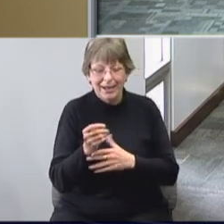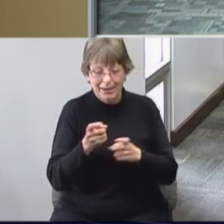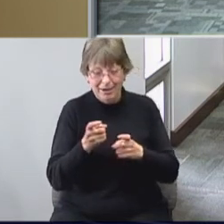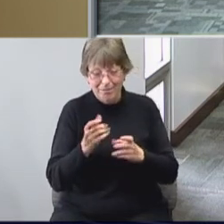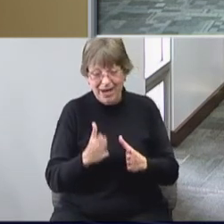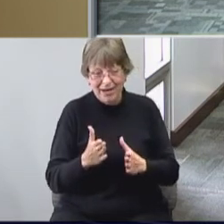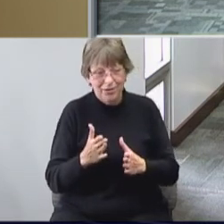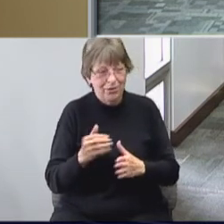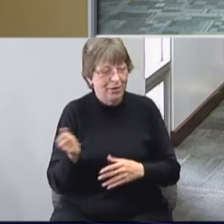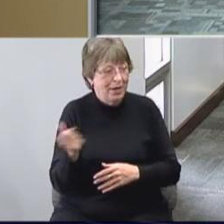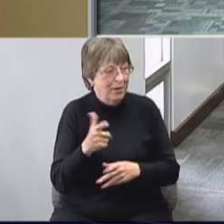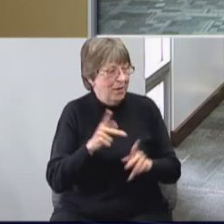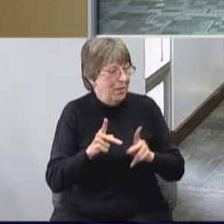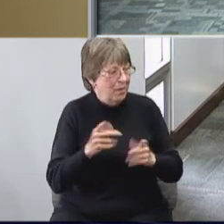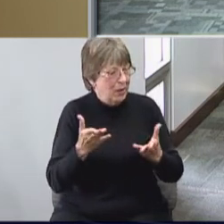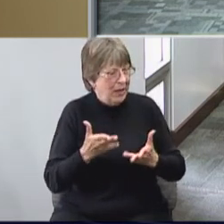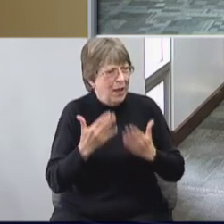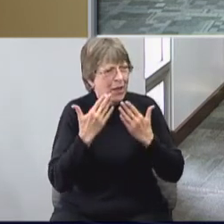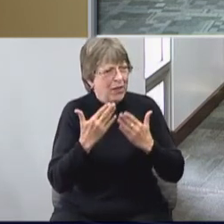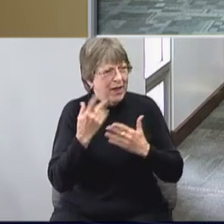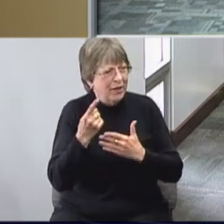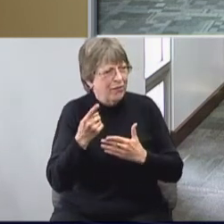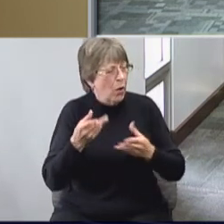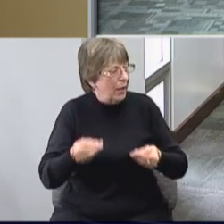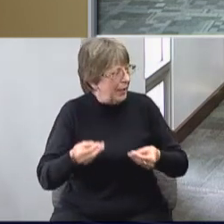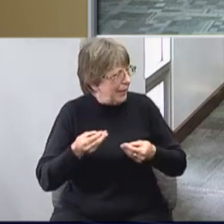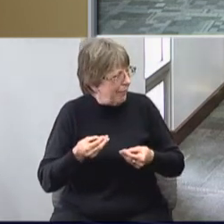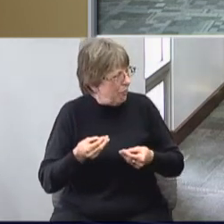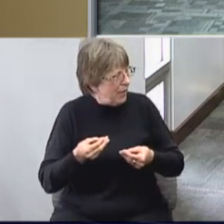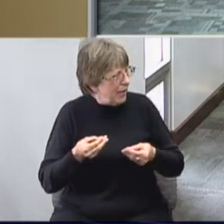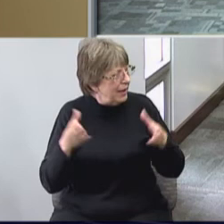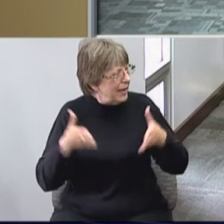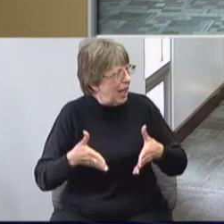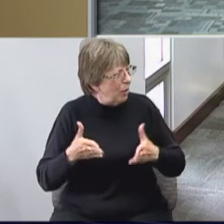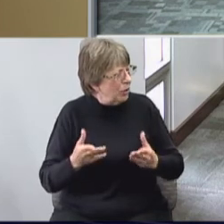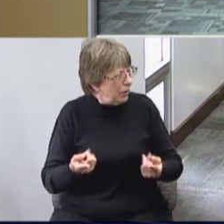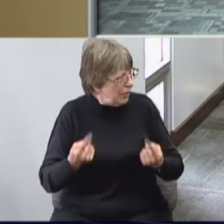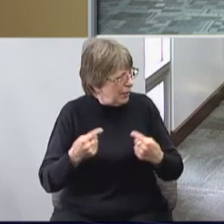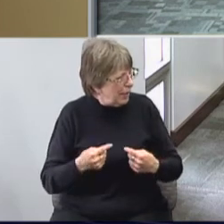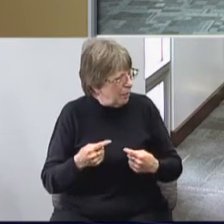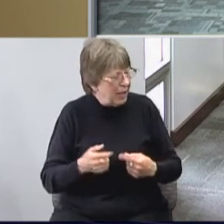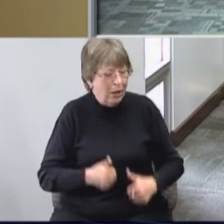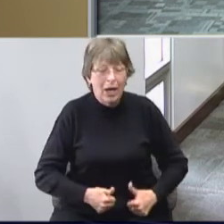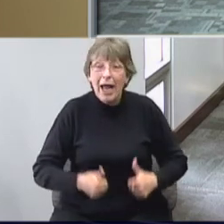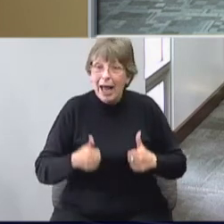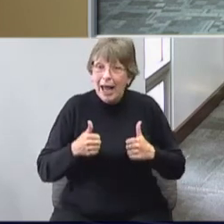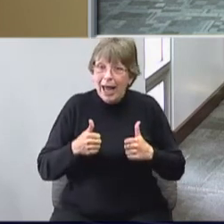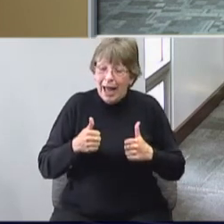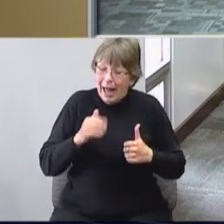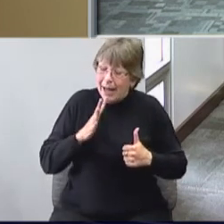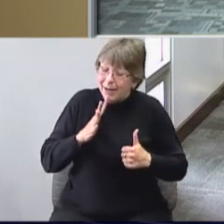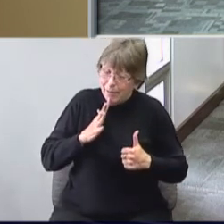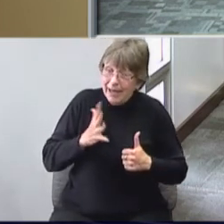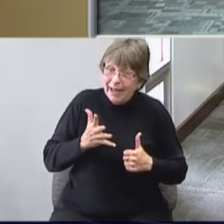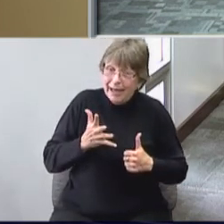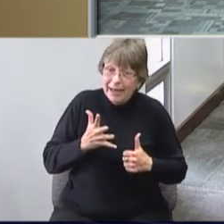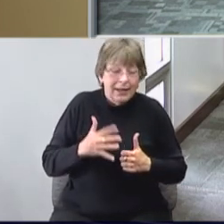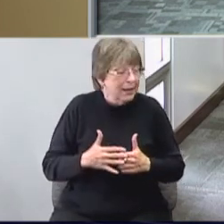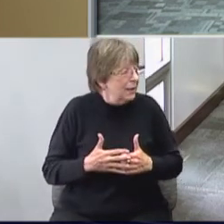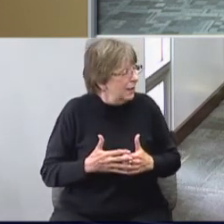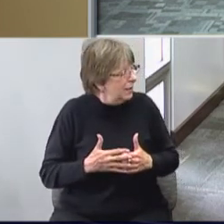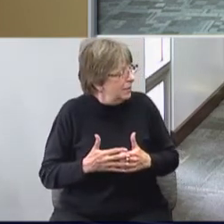here. I thank you all for giving me this opportunity to come here and address before you. As you all